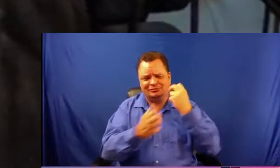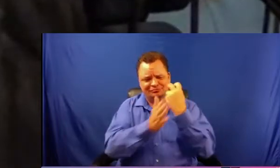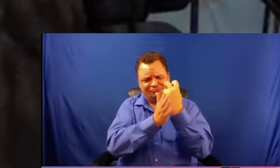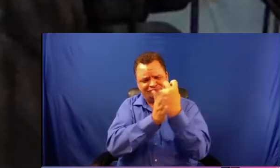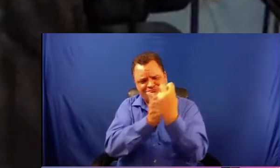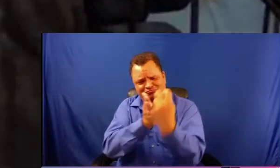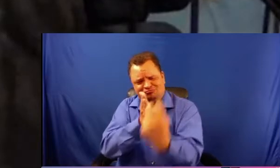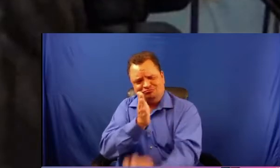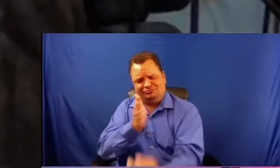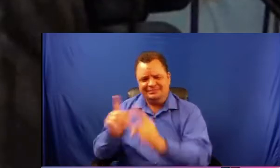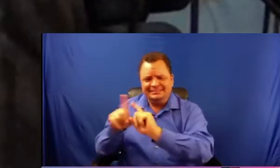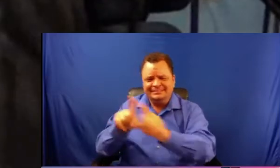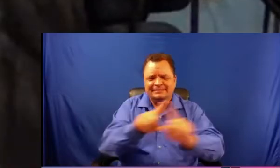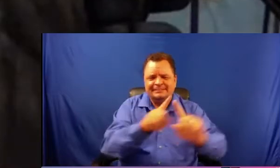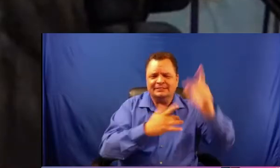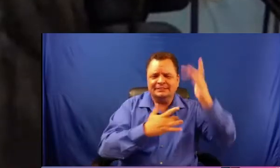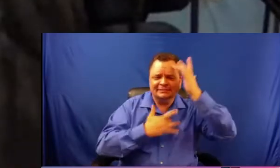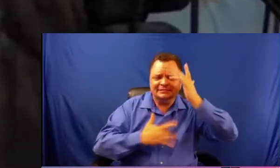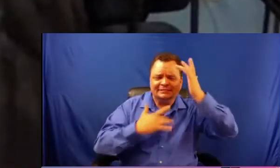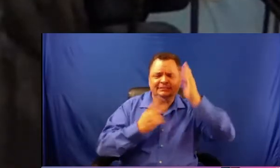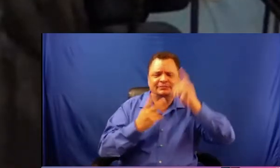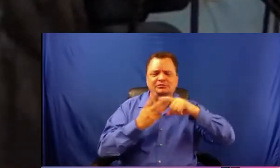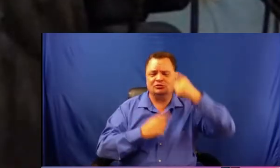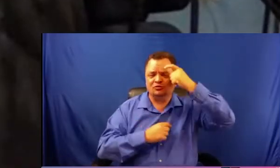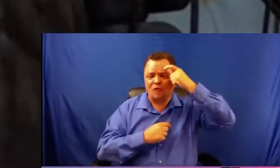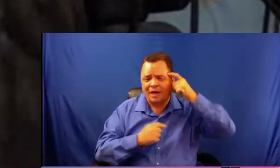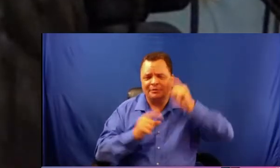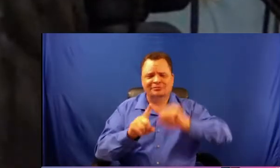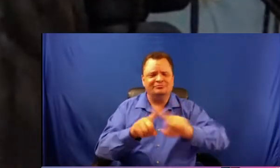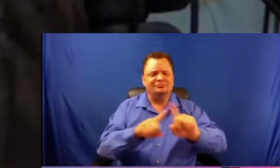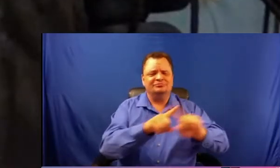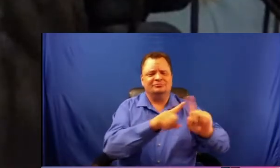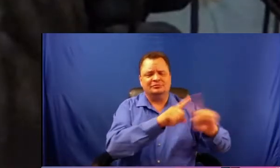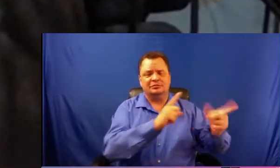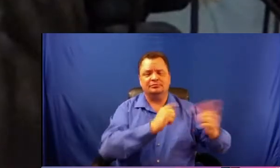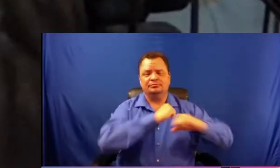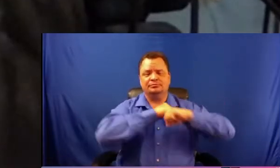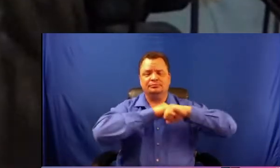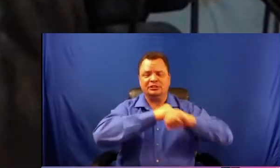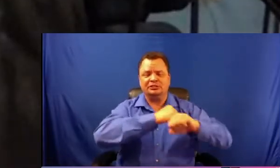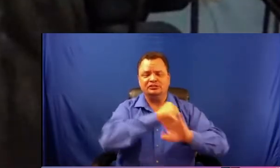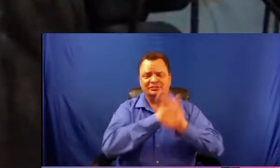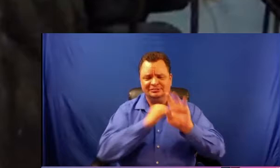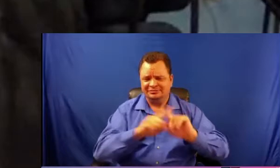that. Preventive medicine's a big part of that too. And then I